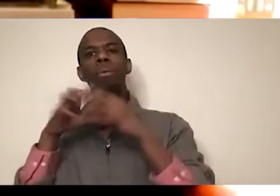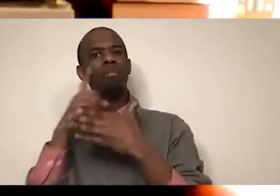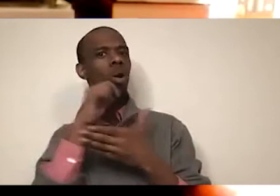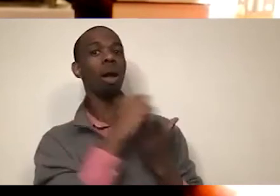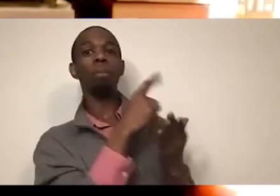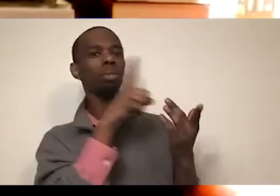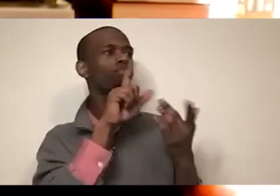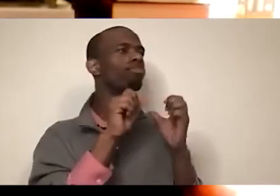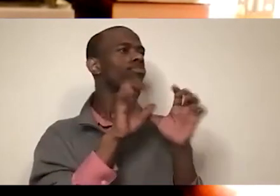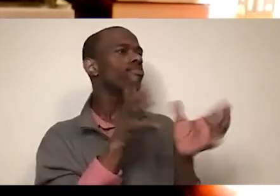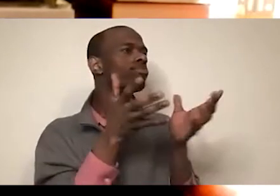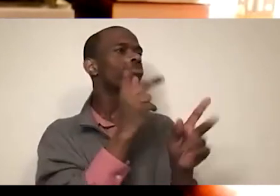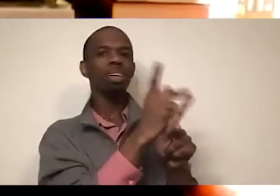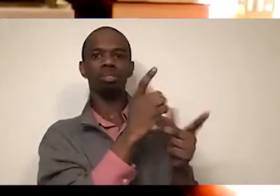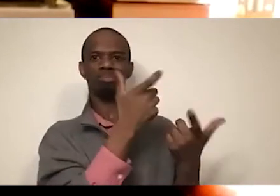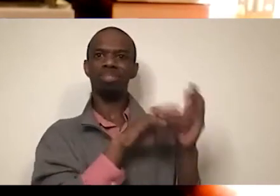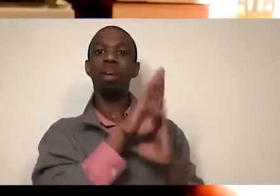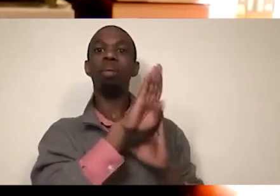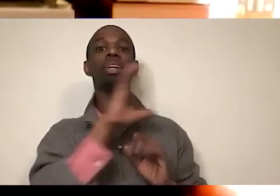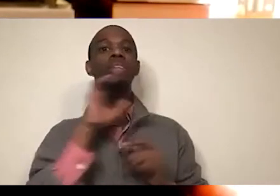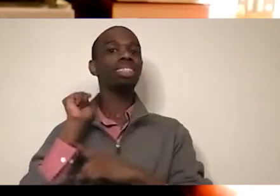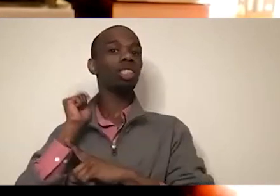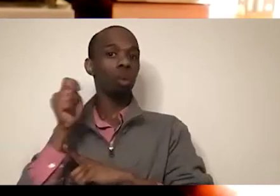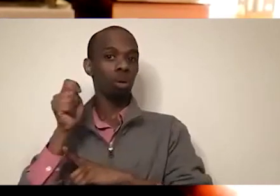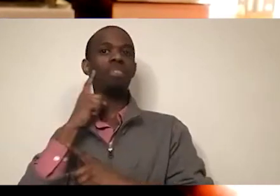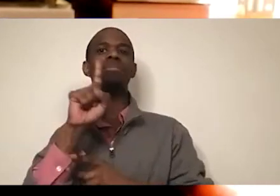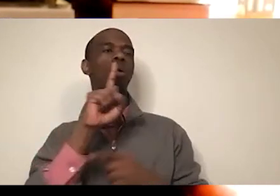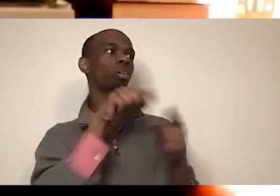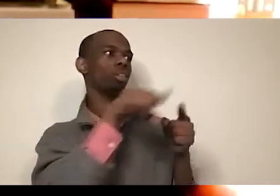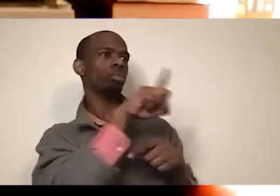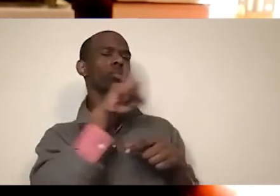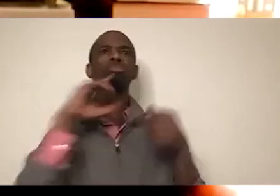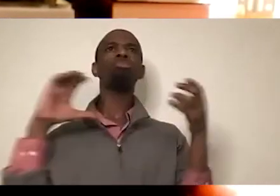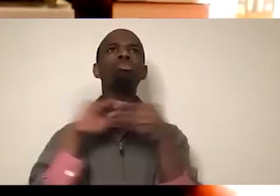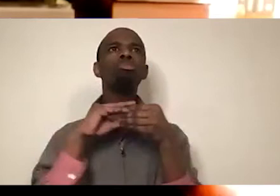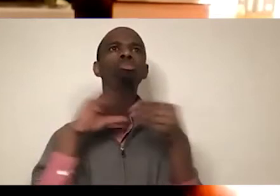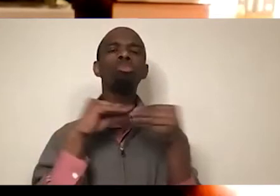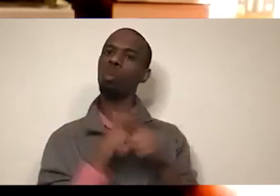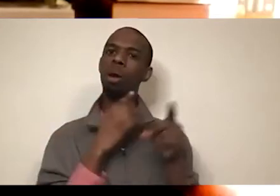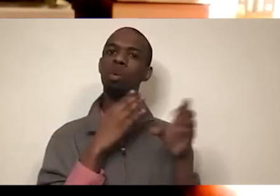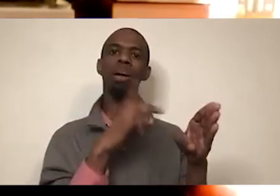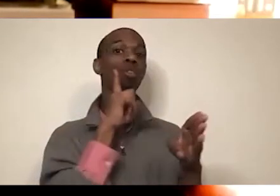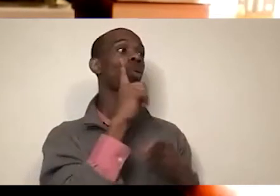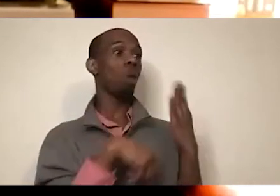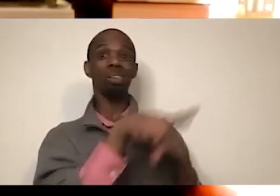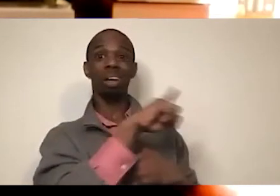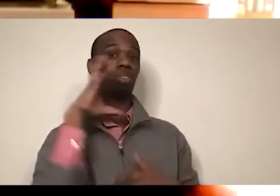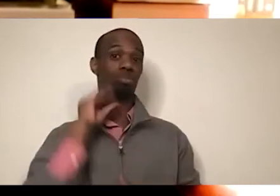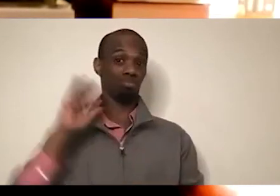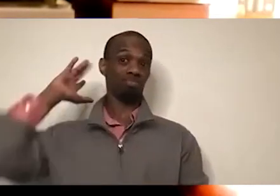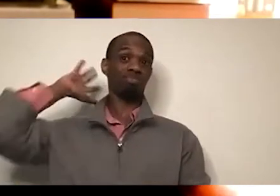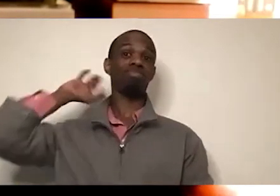community benefits agreement as a result. Columbia School of Public Health, Mount Sinai have been very helpful in terms